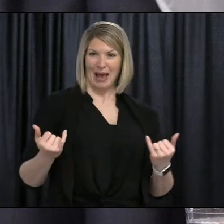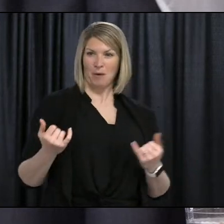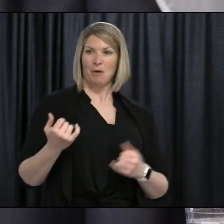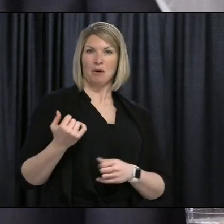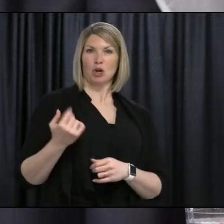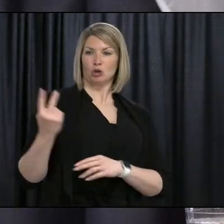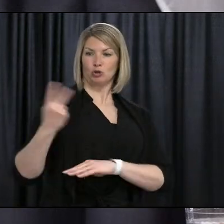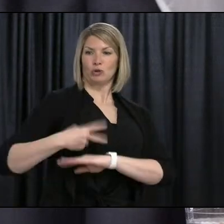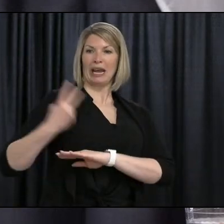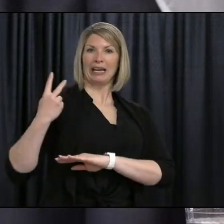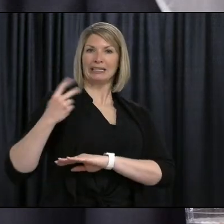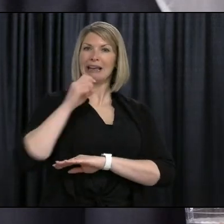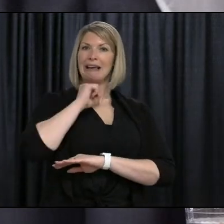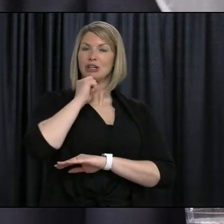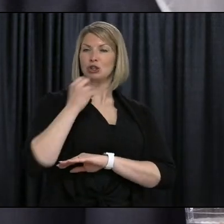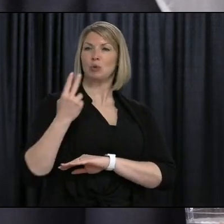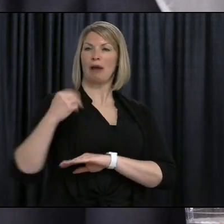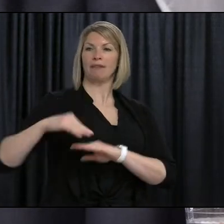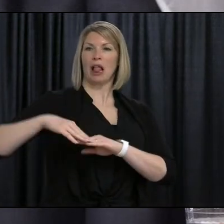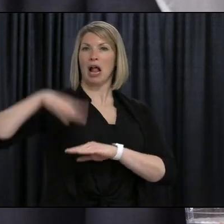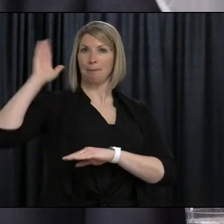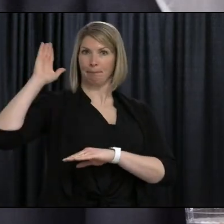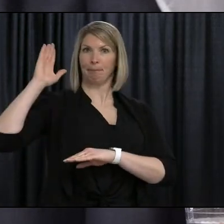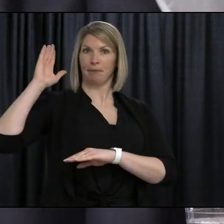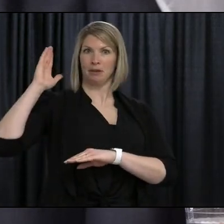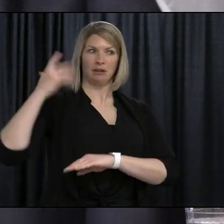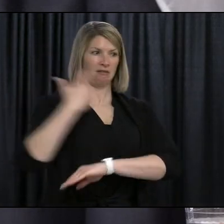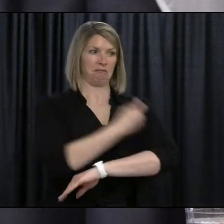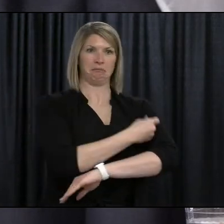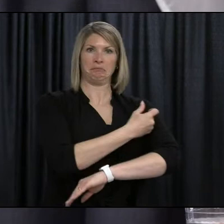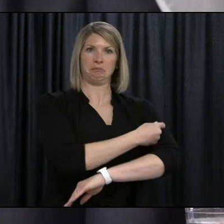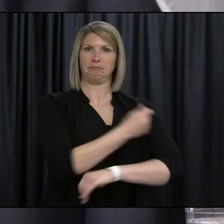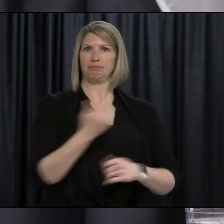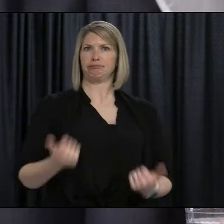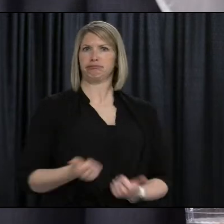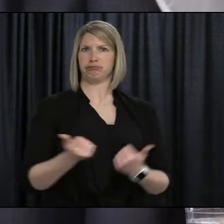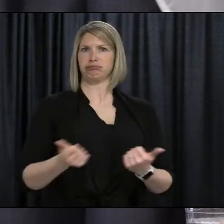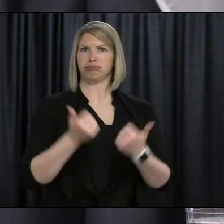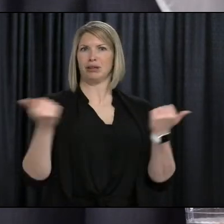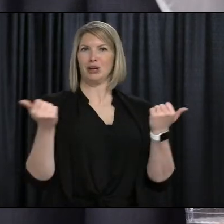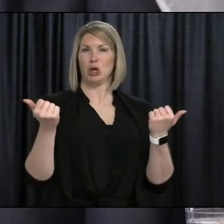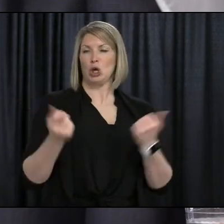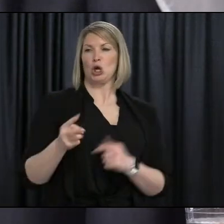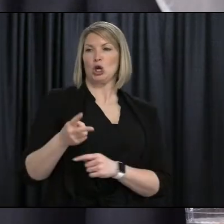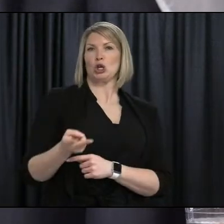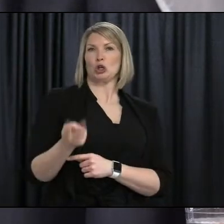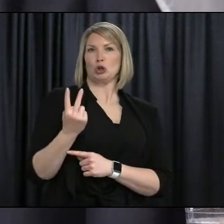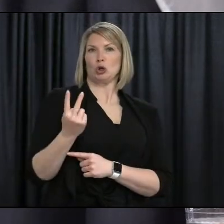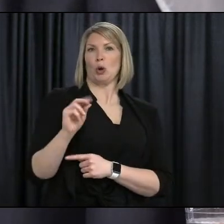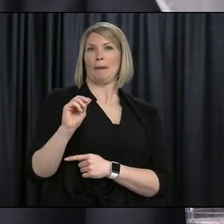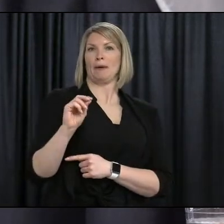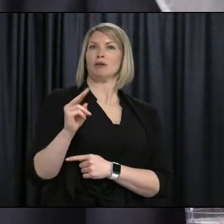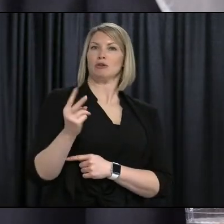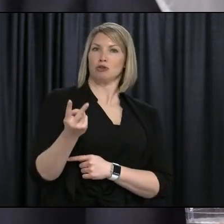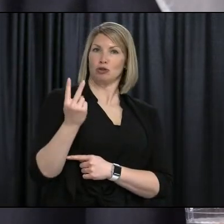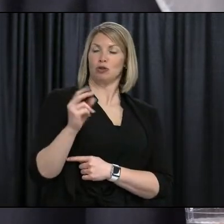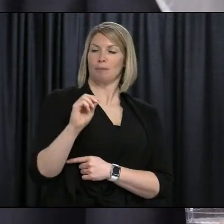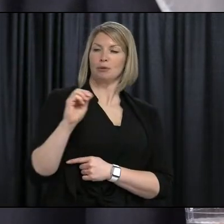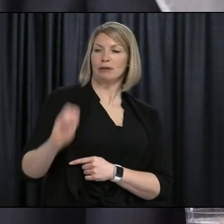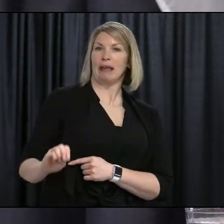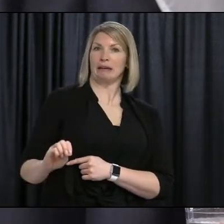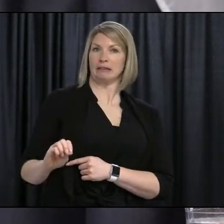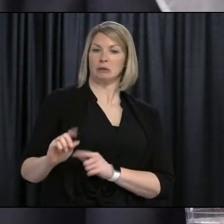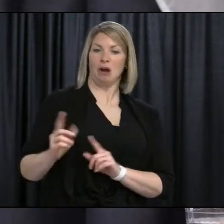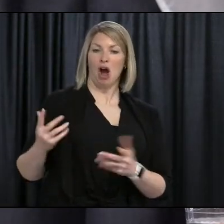up that we've already got an uptake there of 2% in 2 days. So it's working even the way it is at the